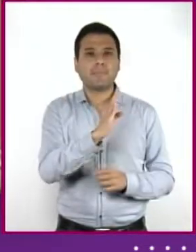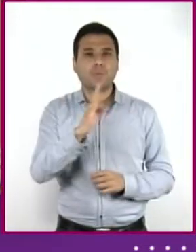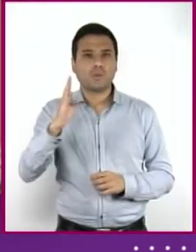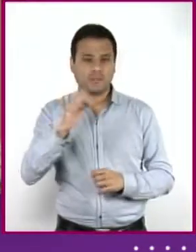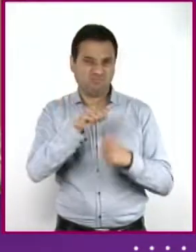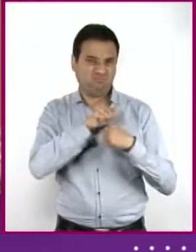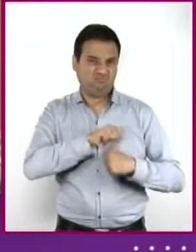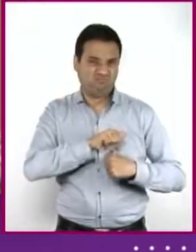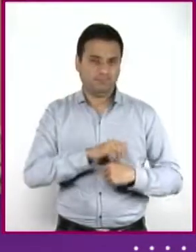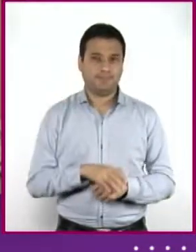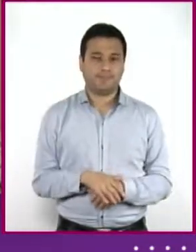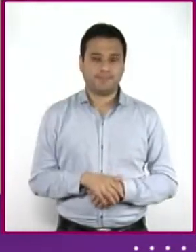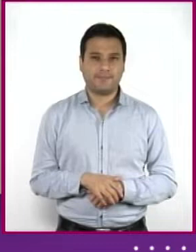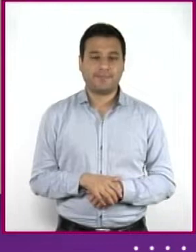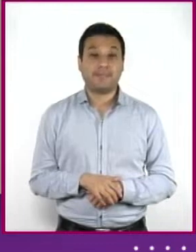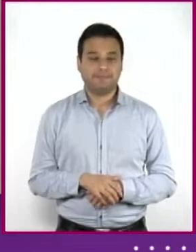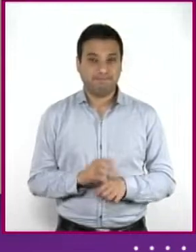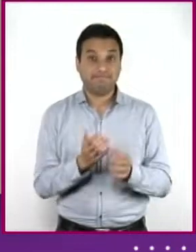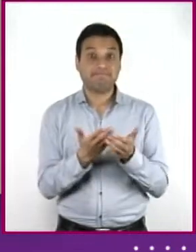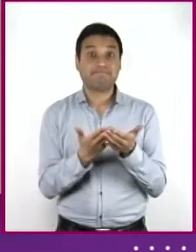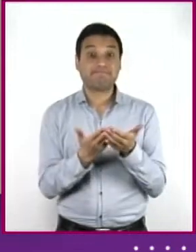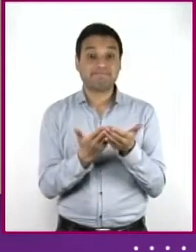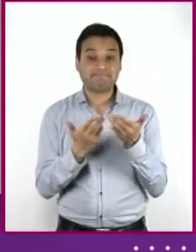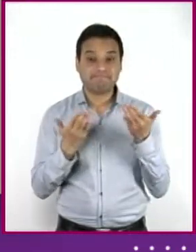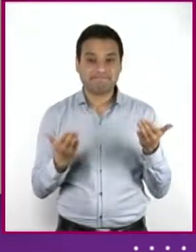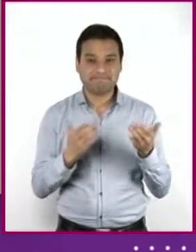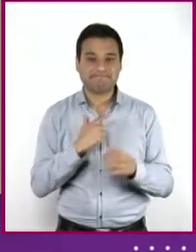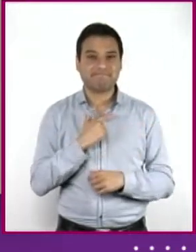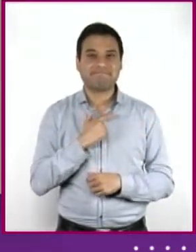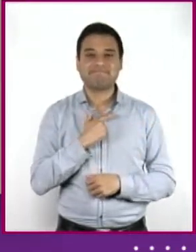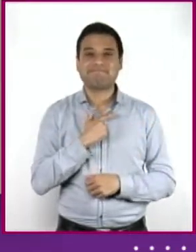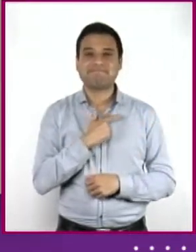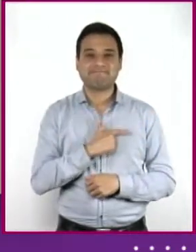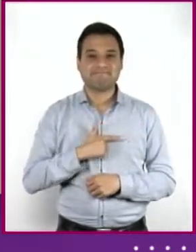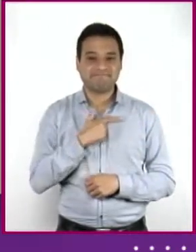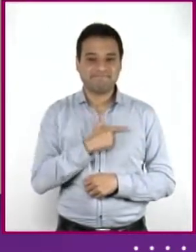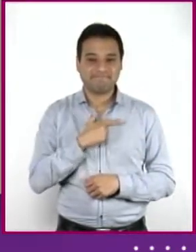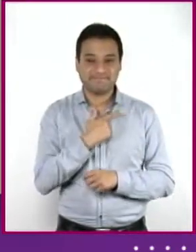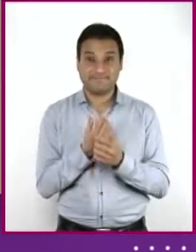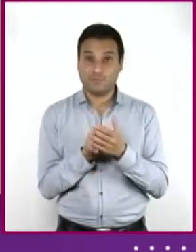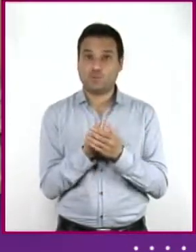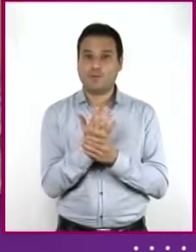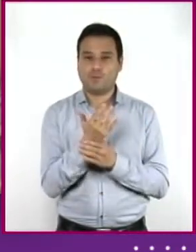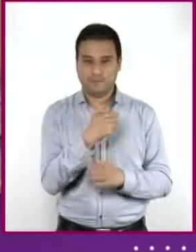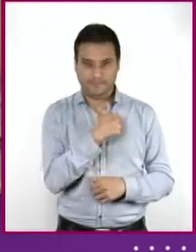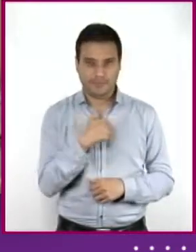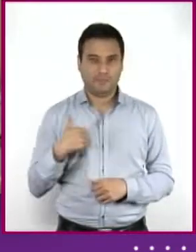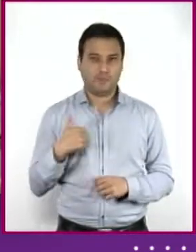Now, it's with great pleasure that I introduce a new member of the center.